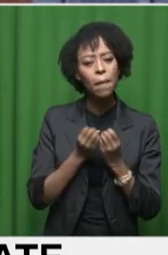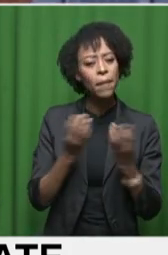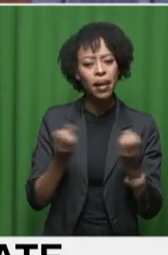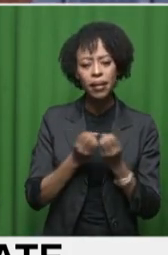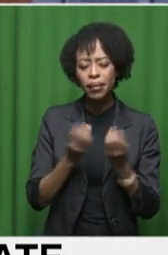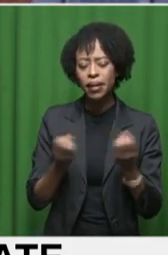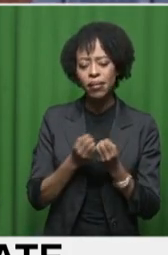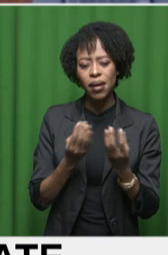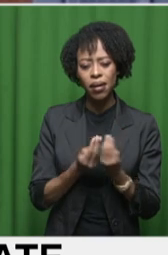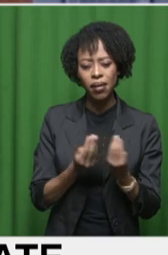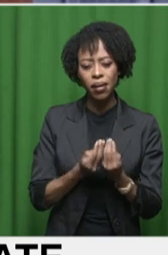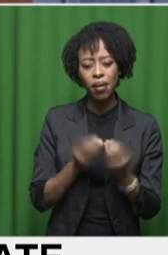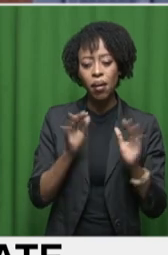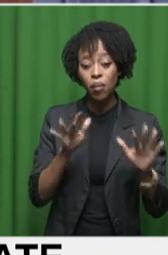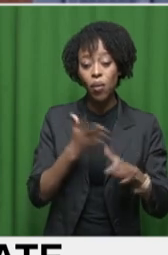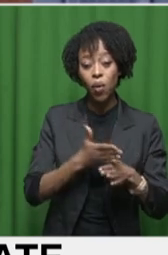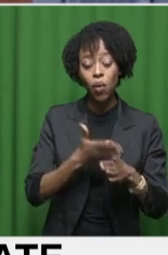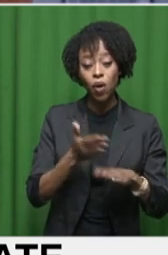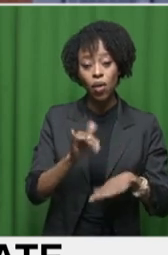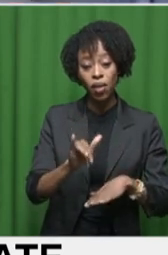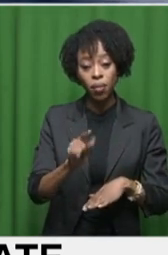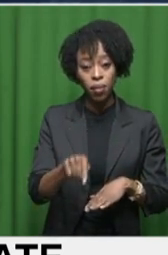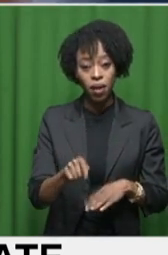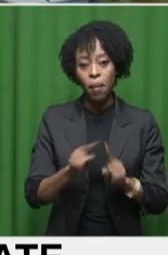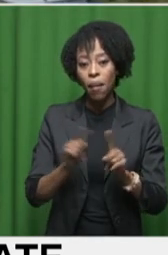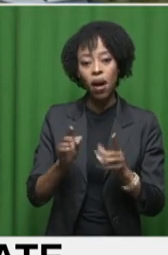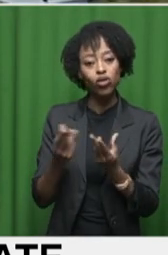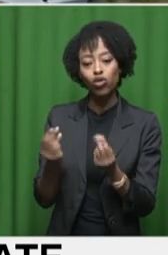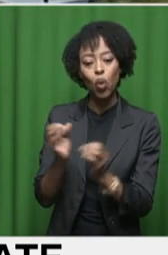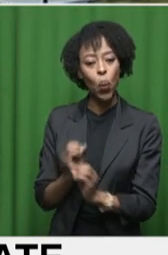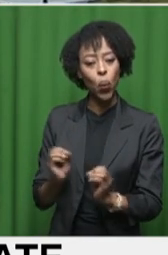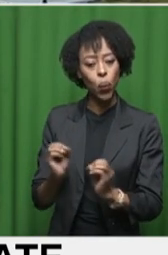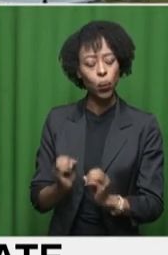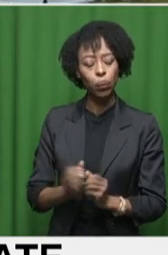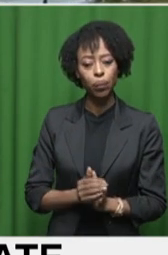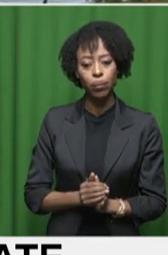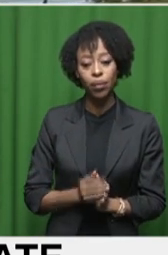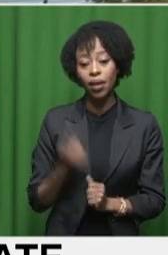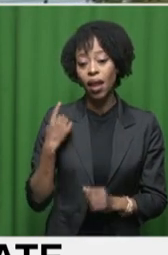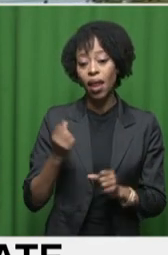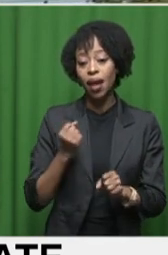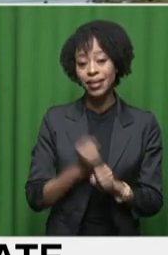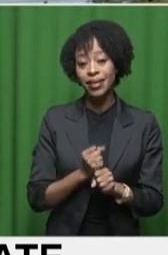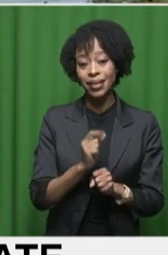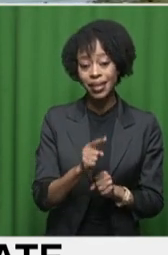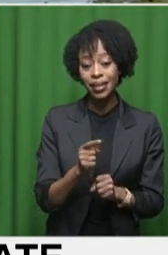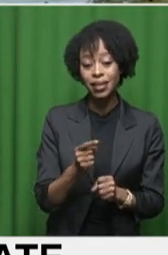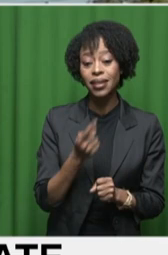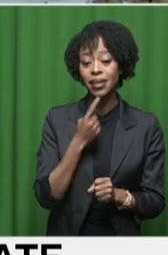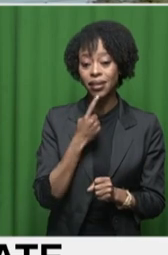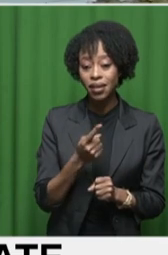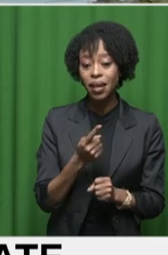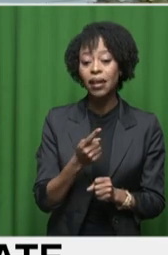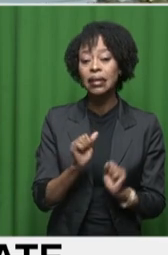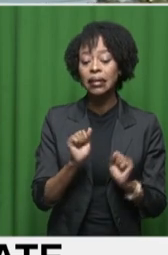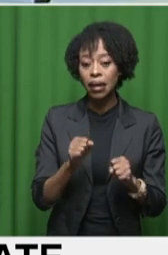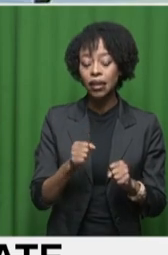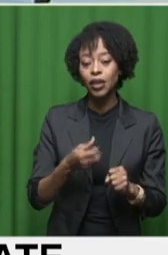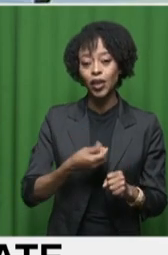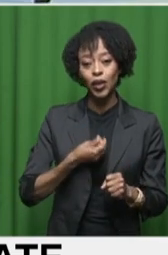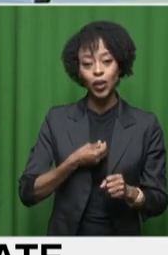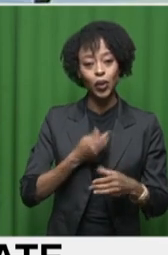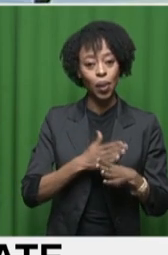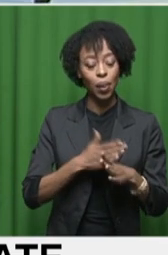much that these people can work on, but they're not doing it. Last year, Saul lamented the province's youth unemployment